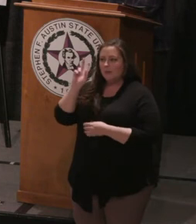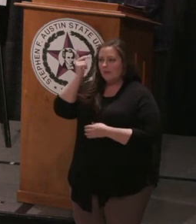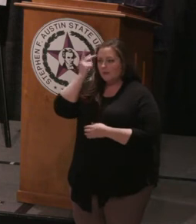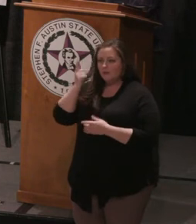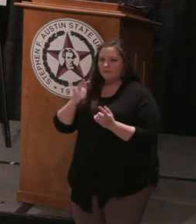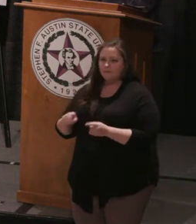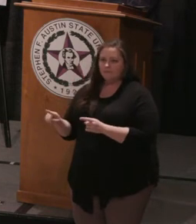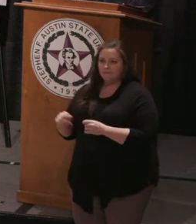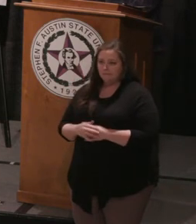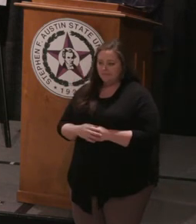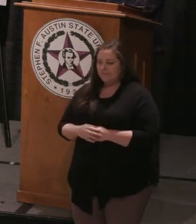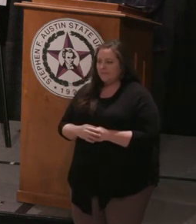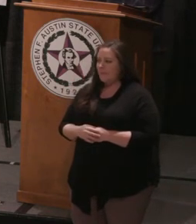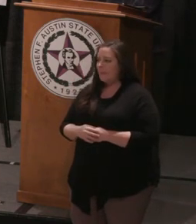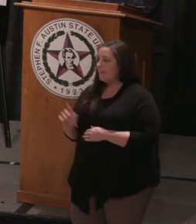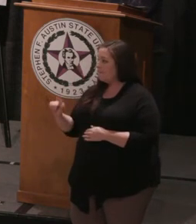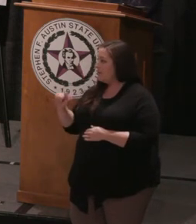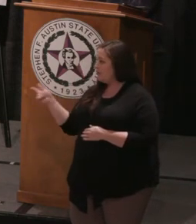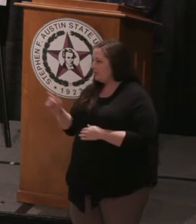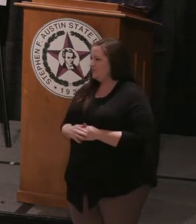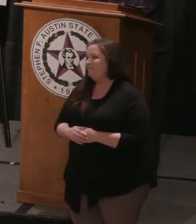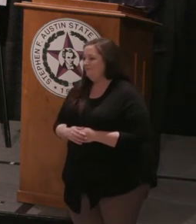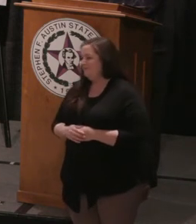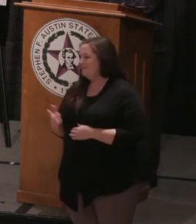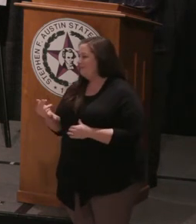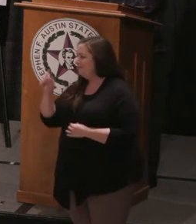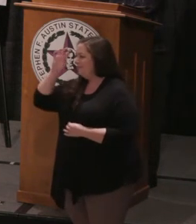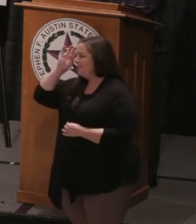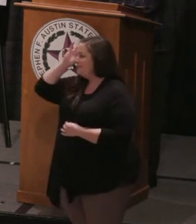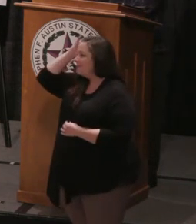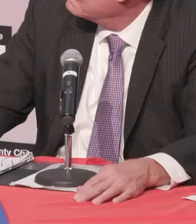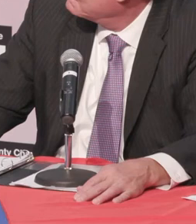in. Your turn. You know,